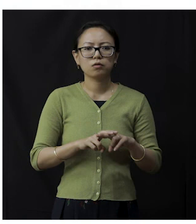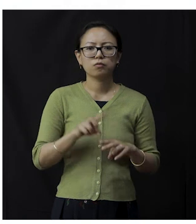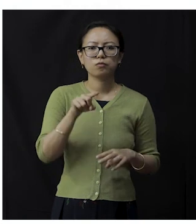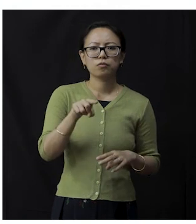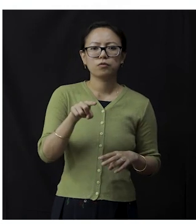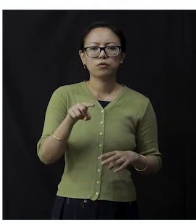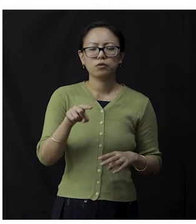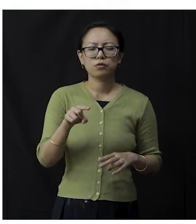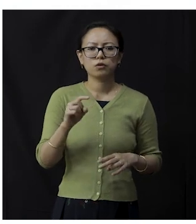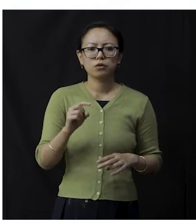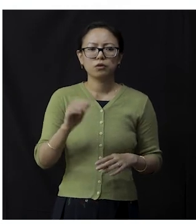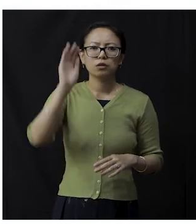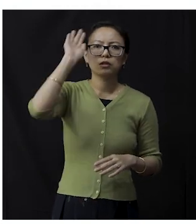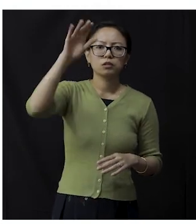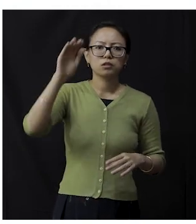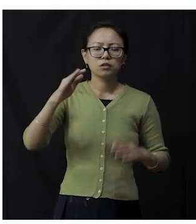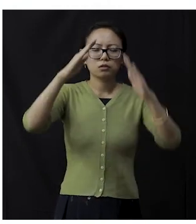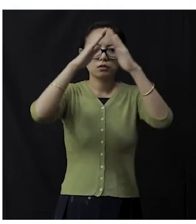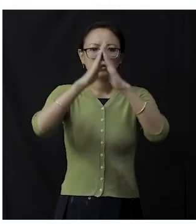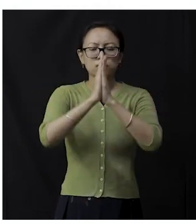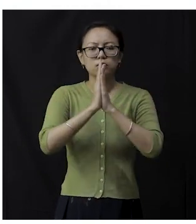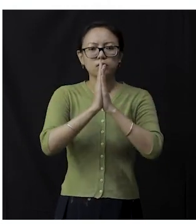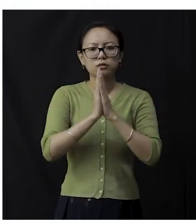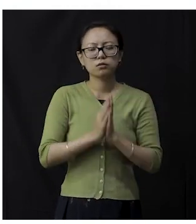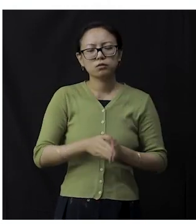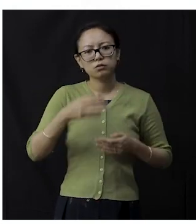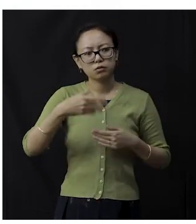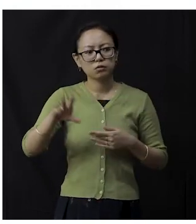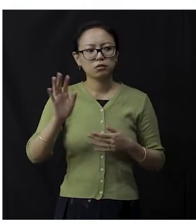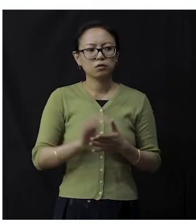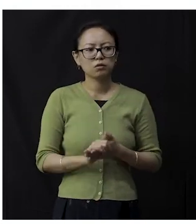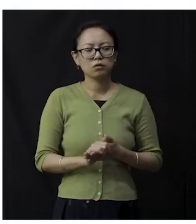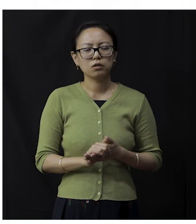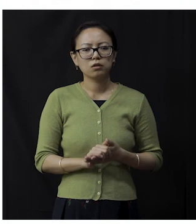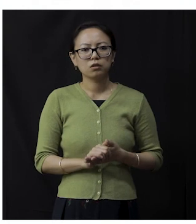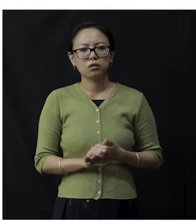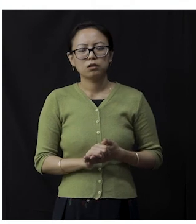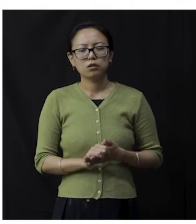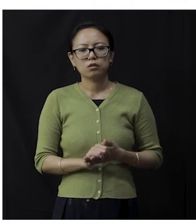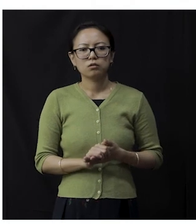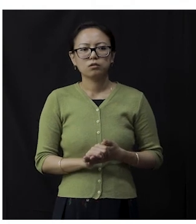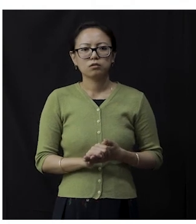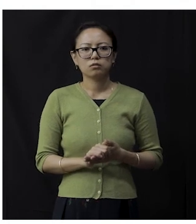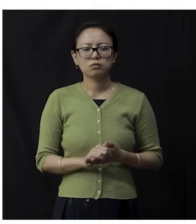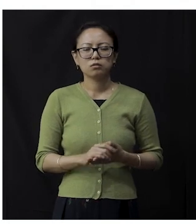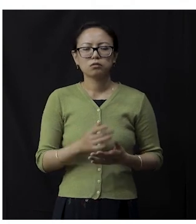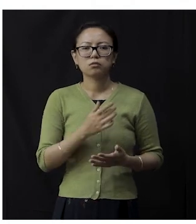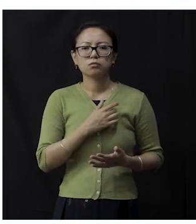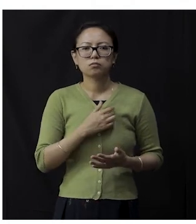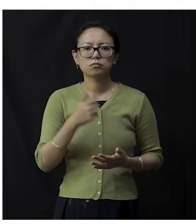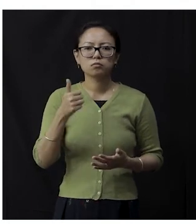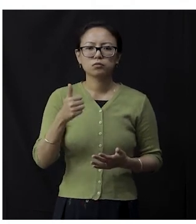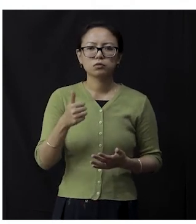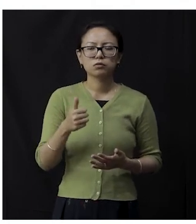any other place that you go for worshipping, just give me 5 words which are good mannered. How you